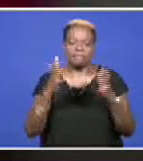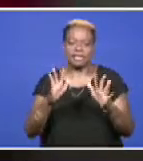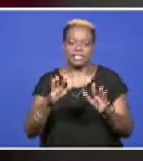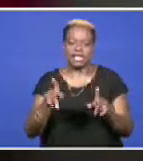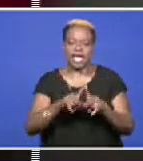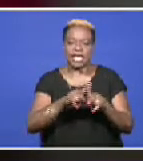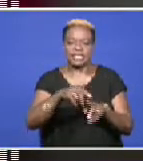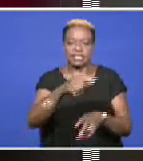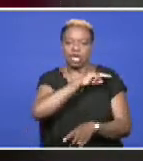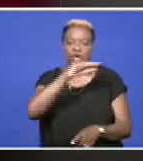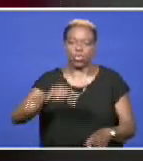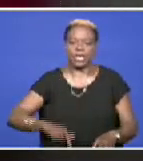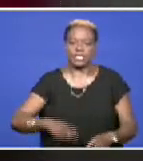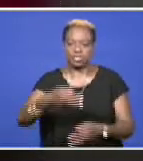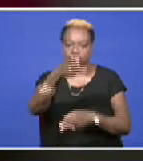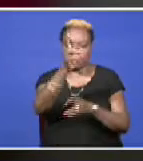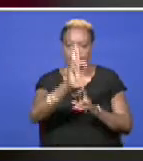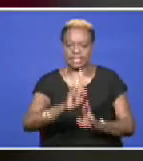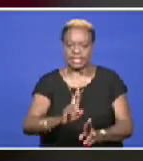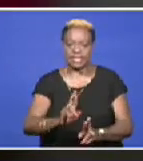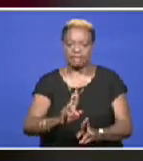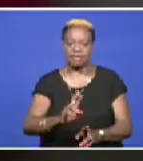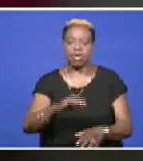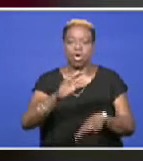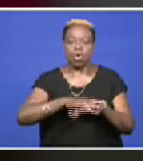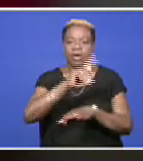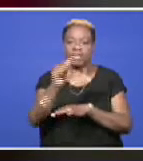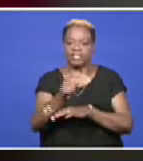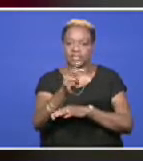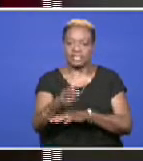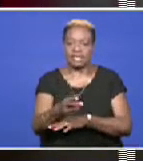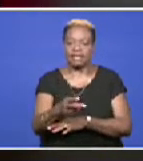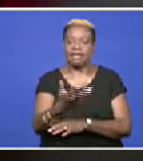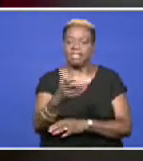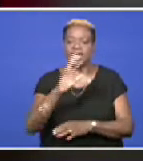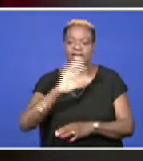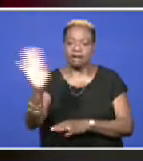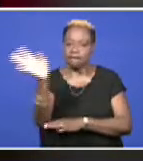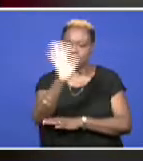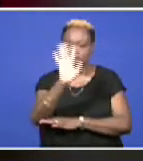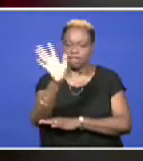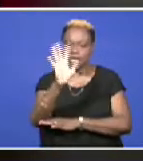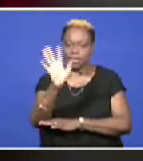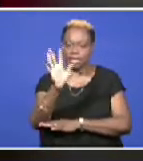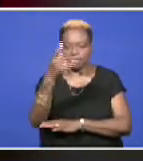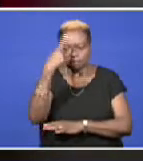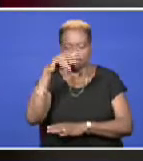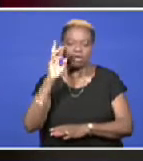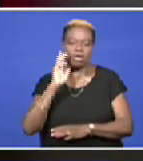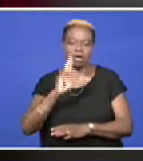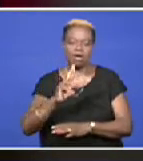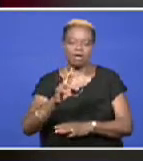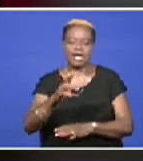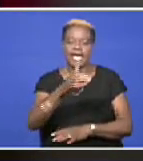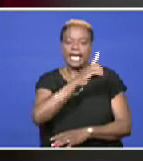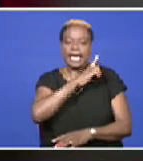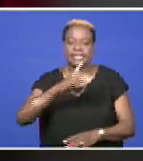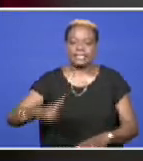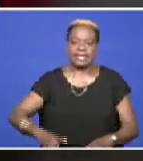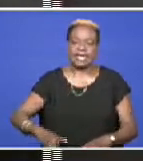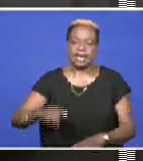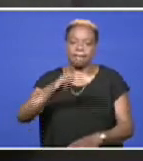past Thursday, staff of Government House held a special farewell reception for the Governor General. Dame Marguerite was presented with